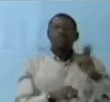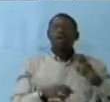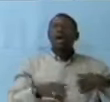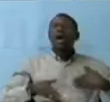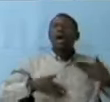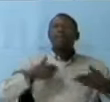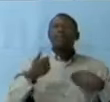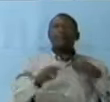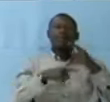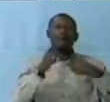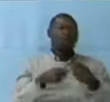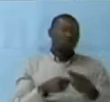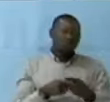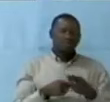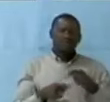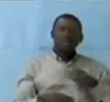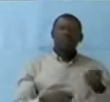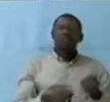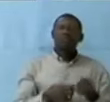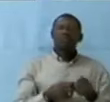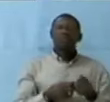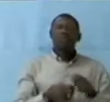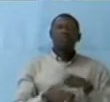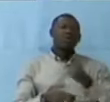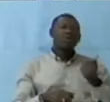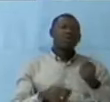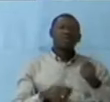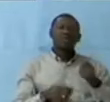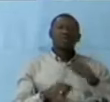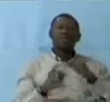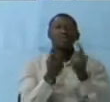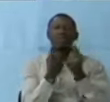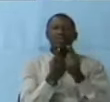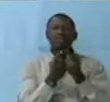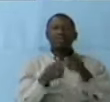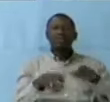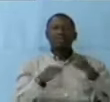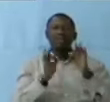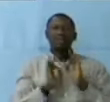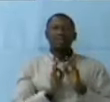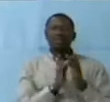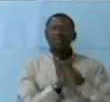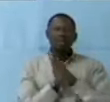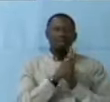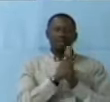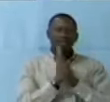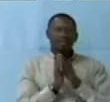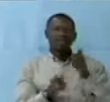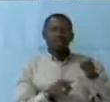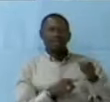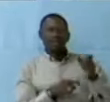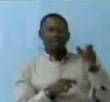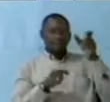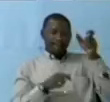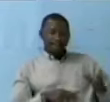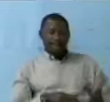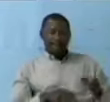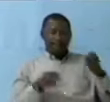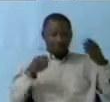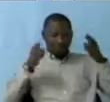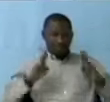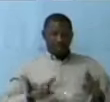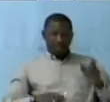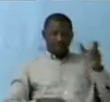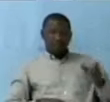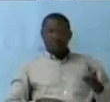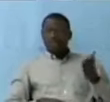And some punitive measures taken against that magistrate. Me misalo do edol min